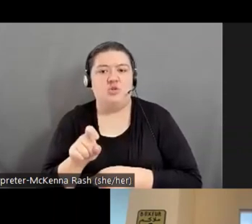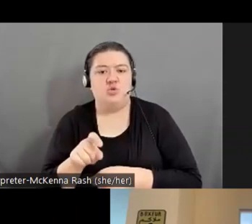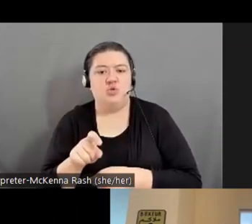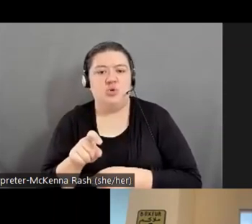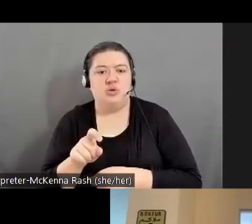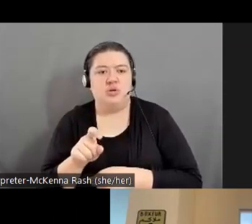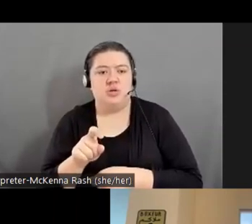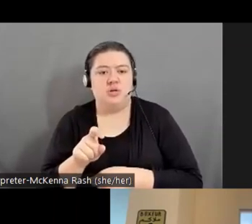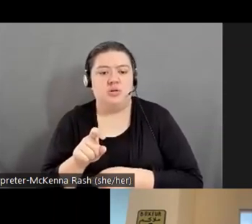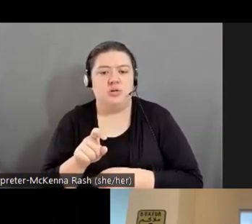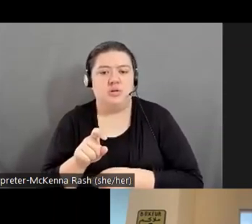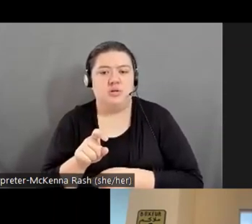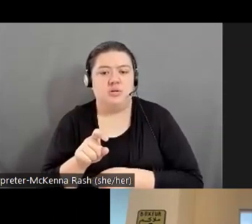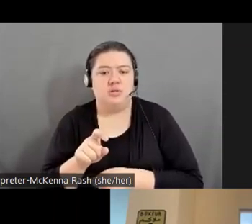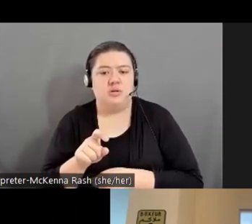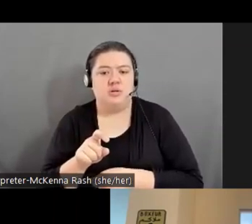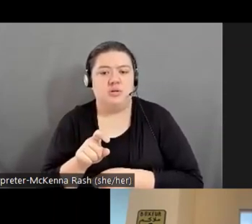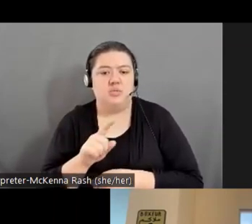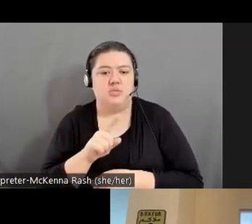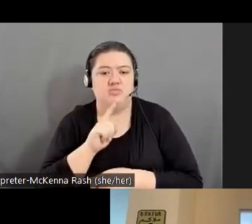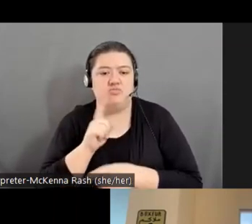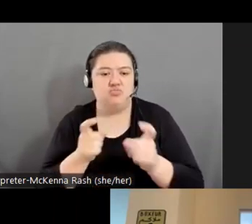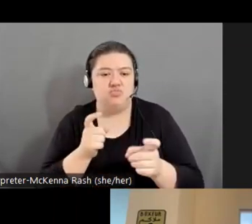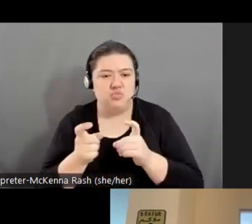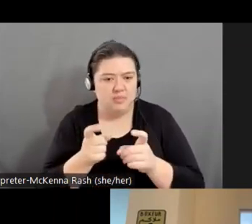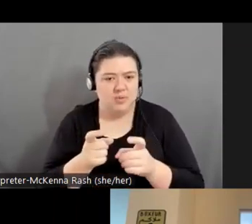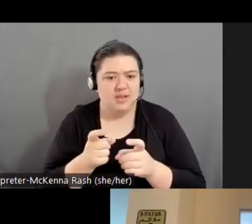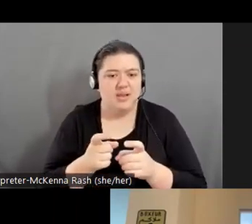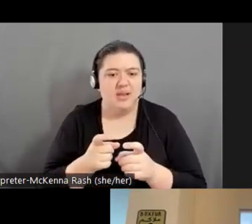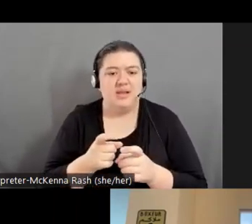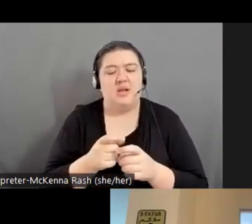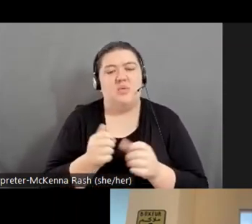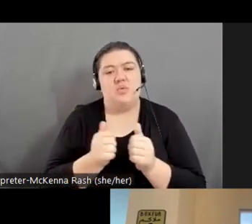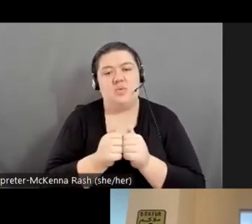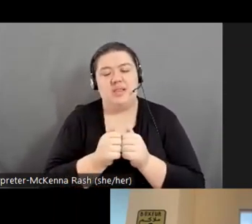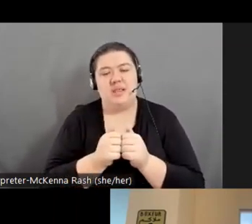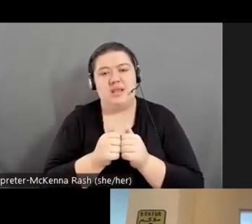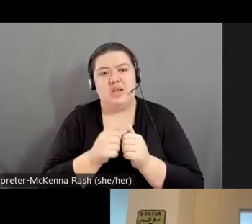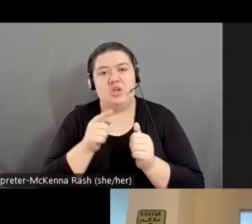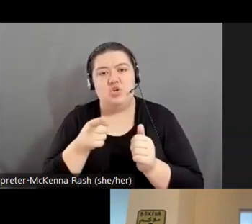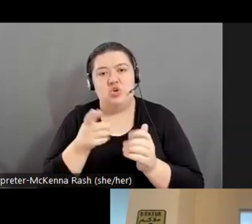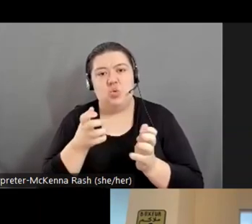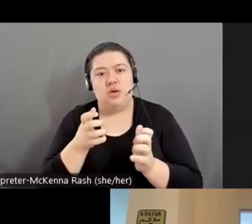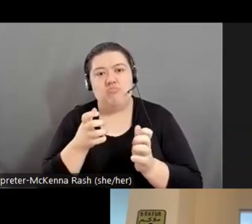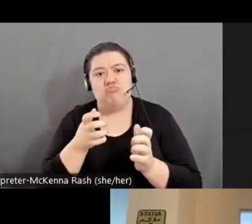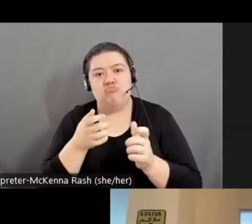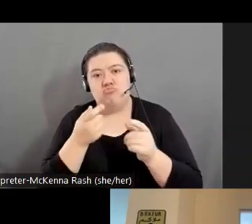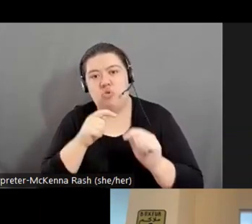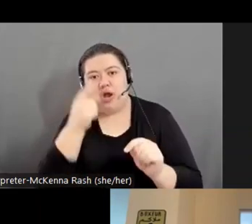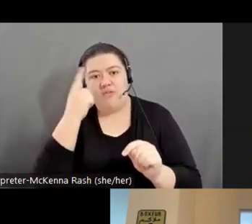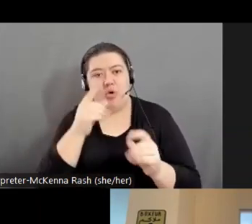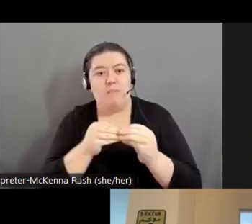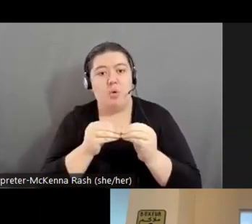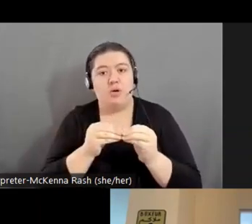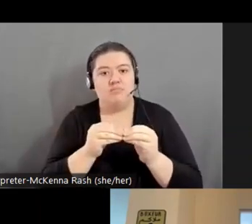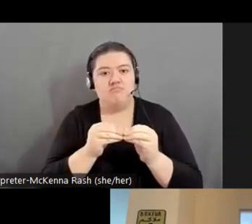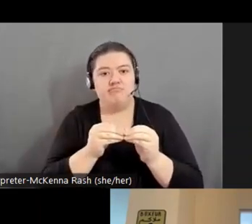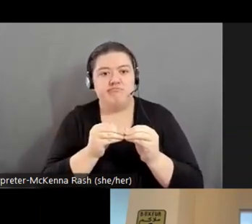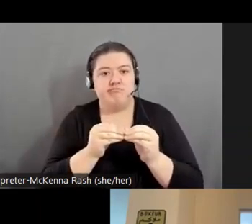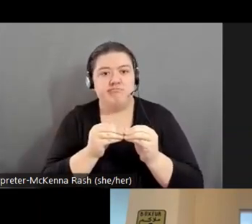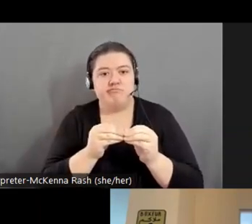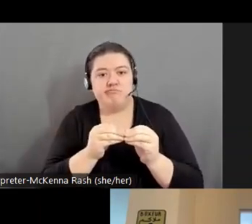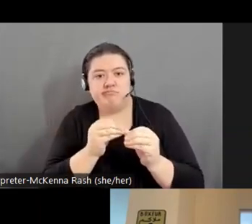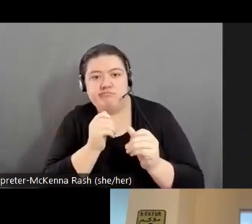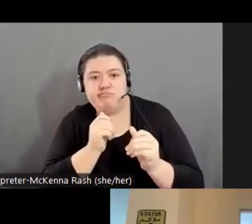has to grapple with, which is, do you want to shoot for a more adventurous petition that goes for like the